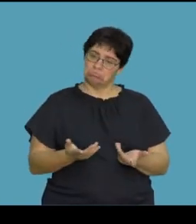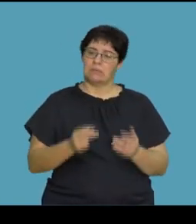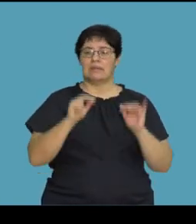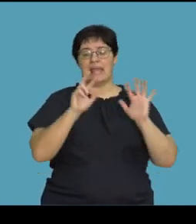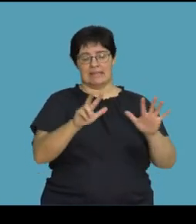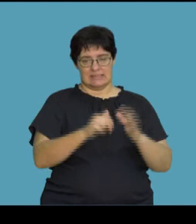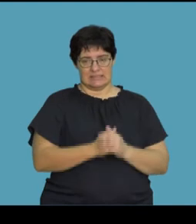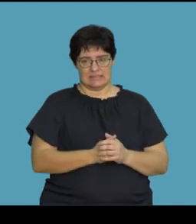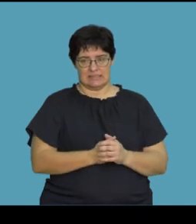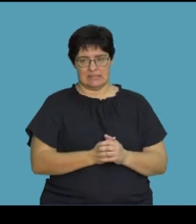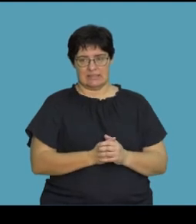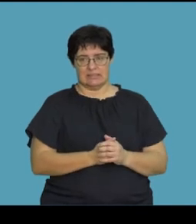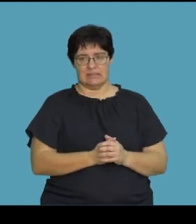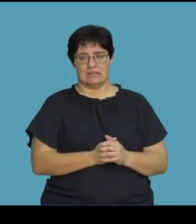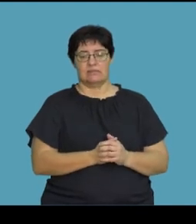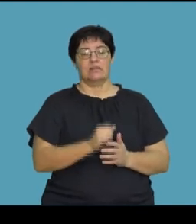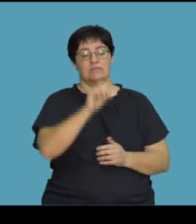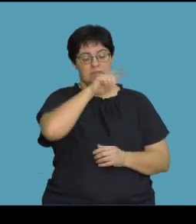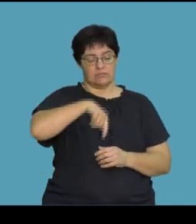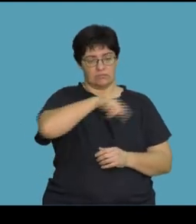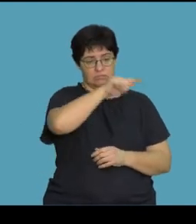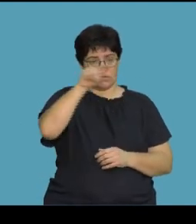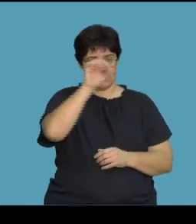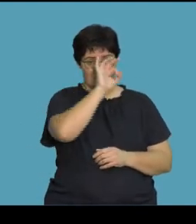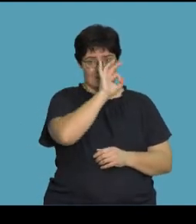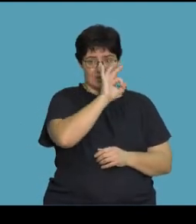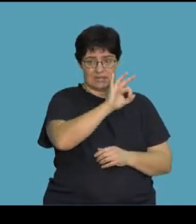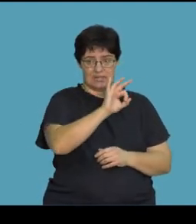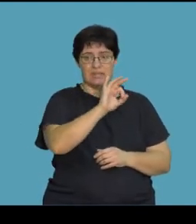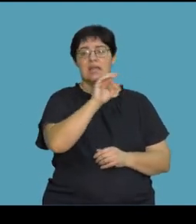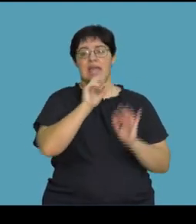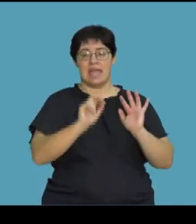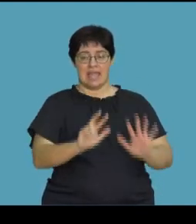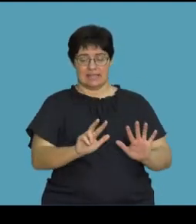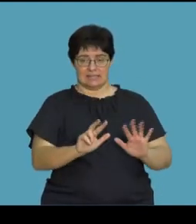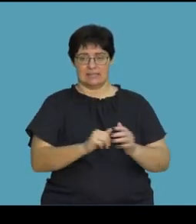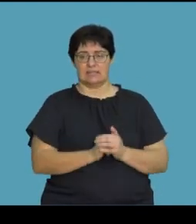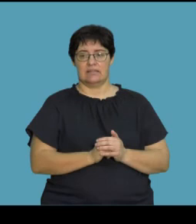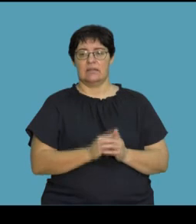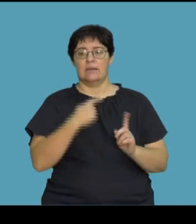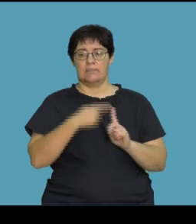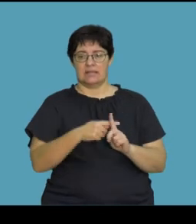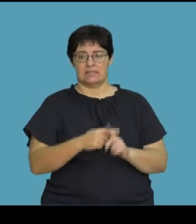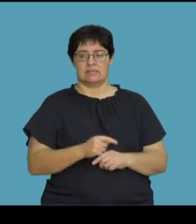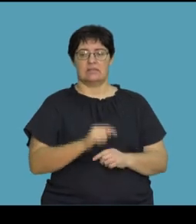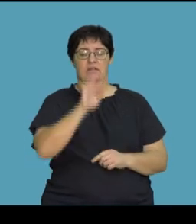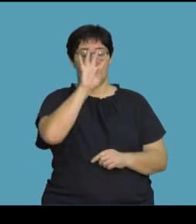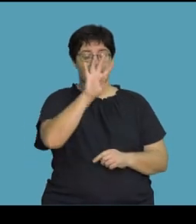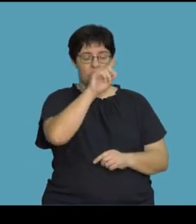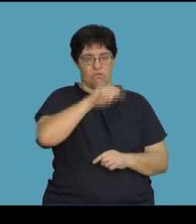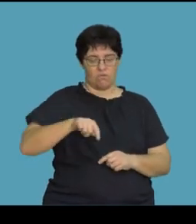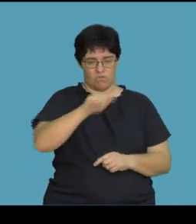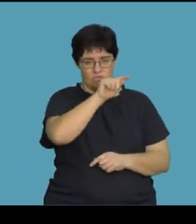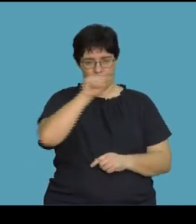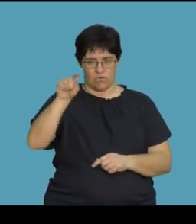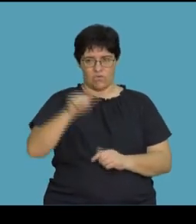is supposed to be 8, and then it means I will have the cube root of just the 8, plus